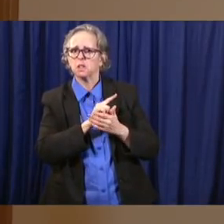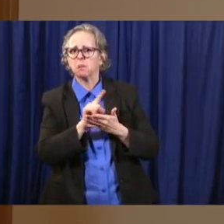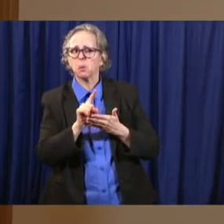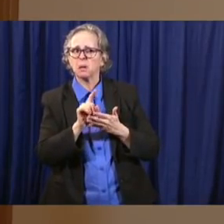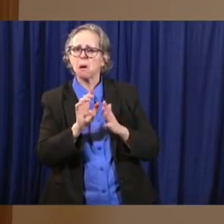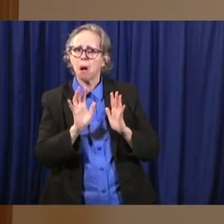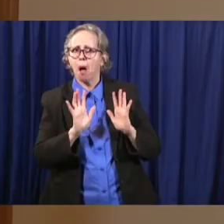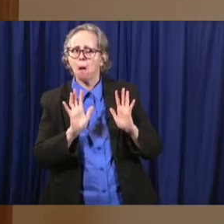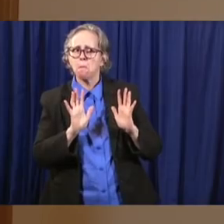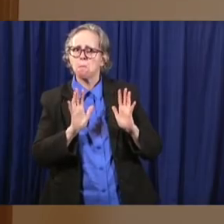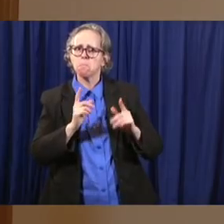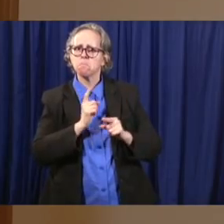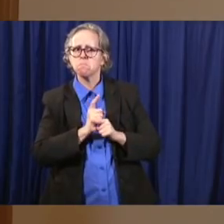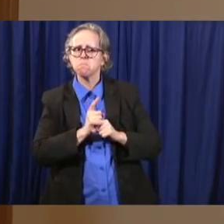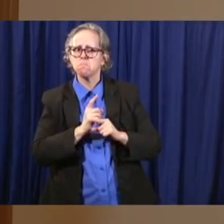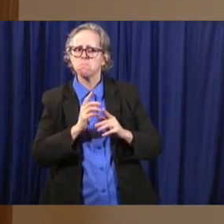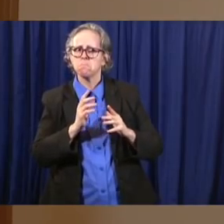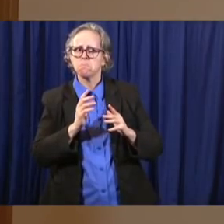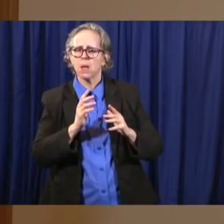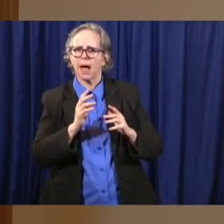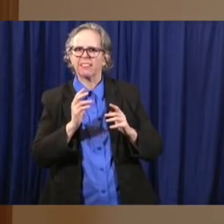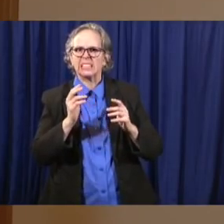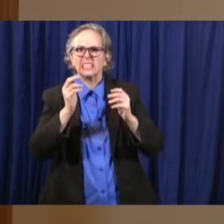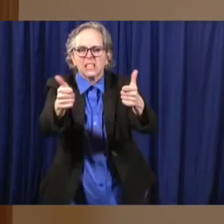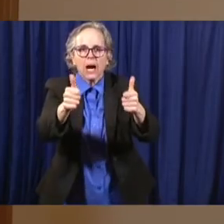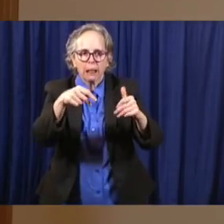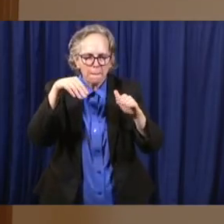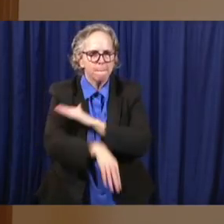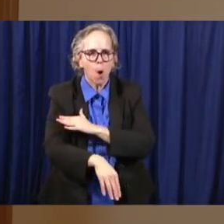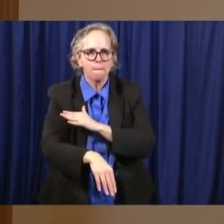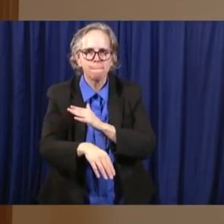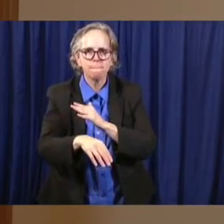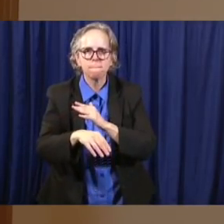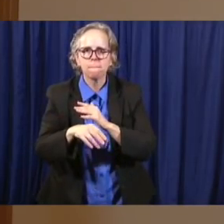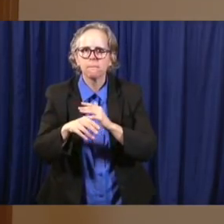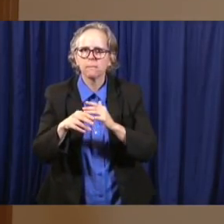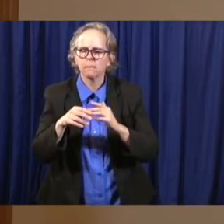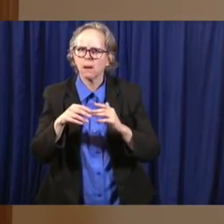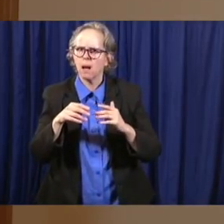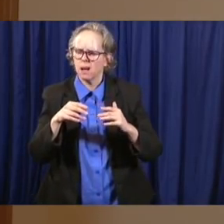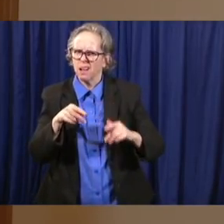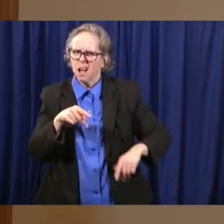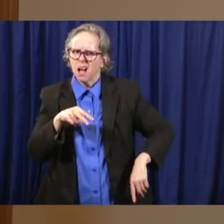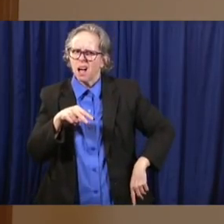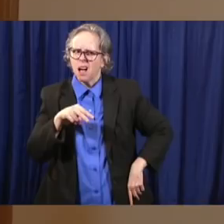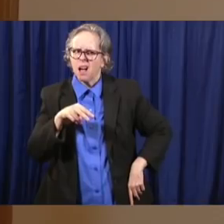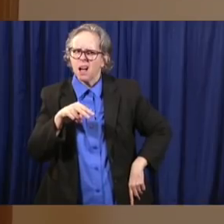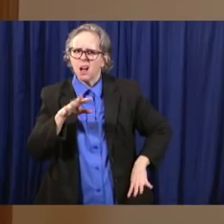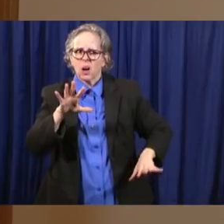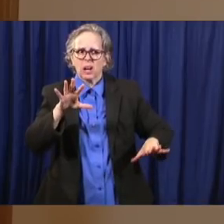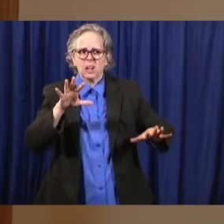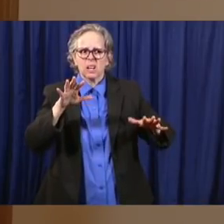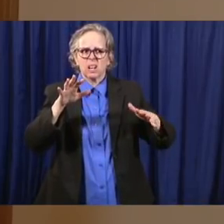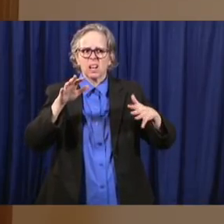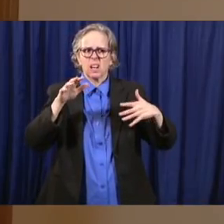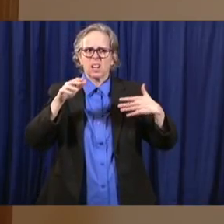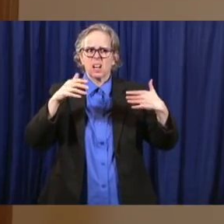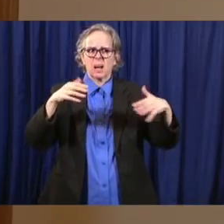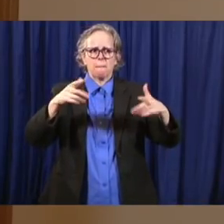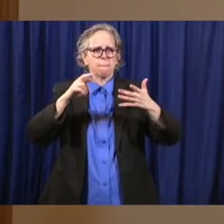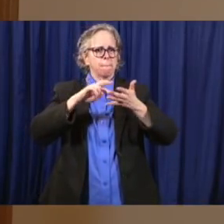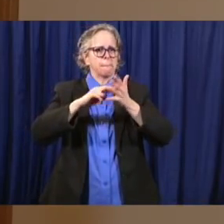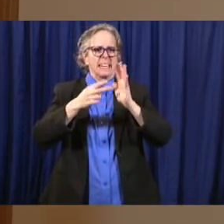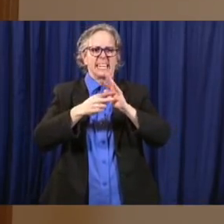sometimes when people take a turn for the worse, they do so very rapidly. There's a huge autoimmune response that occurs with